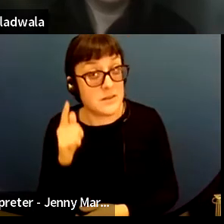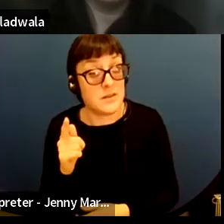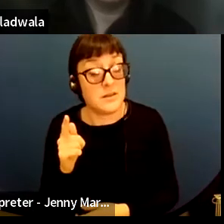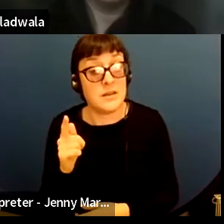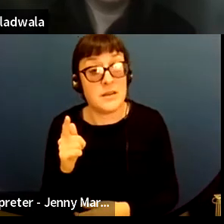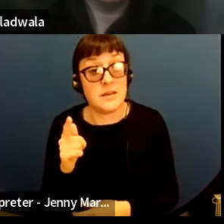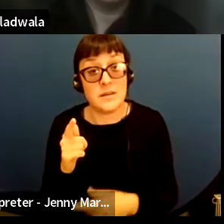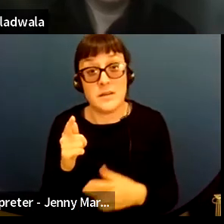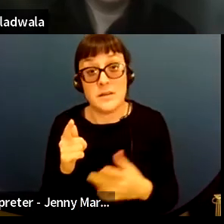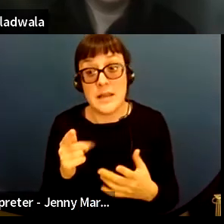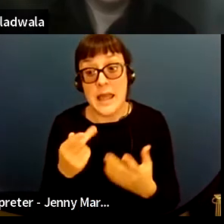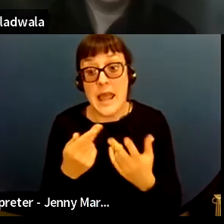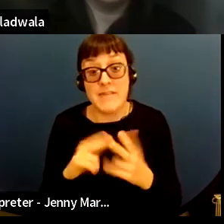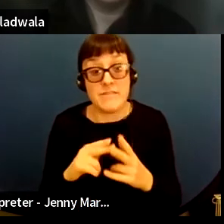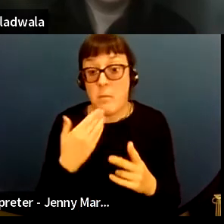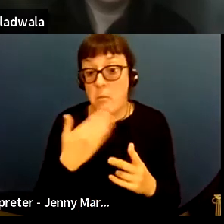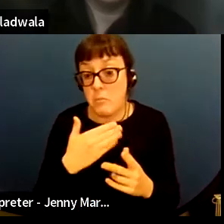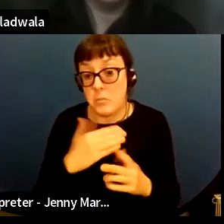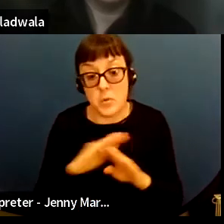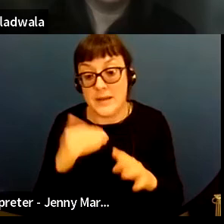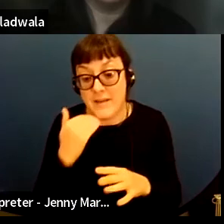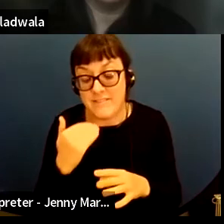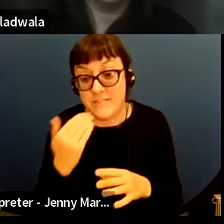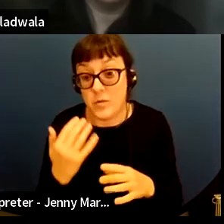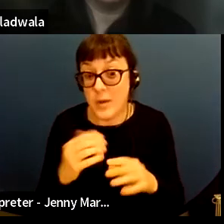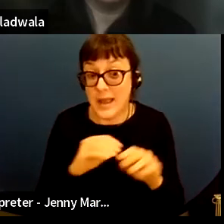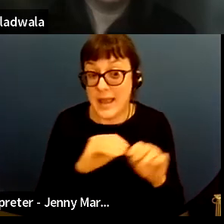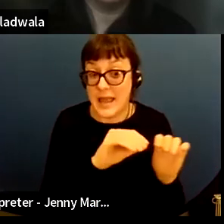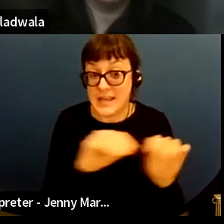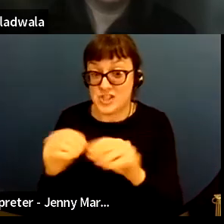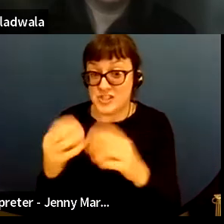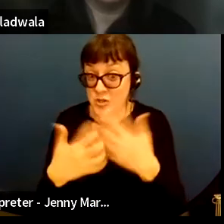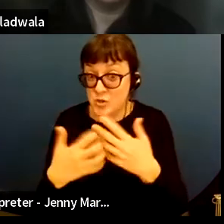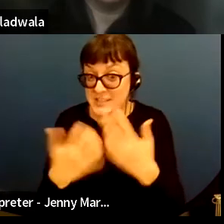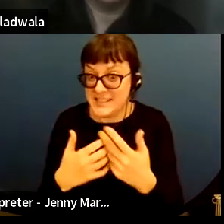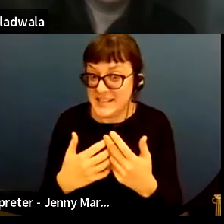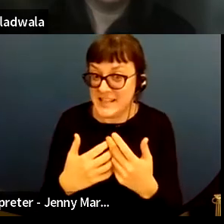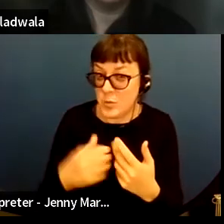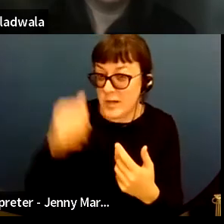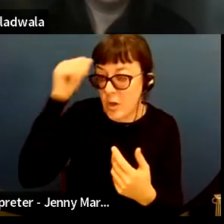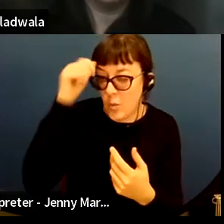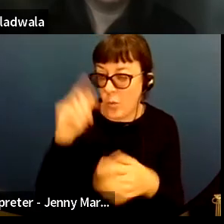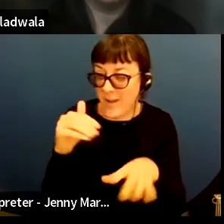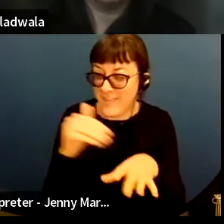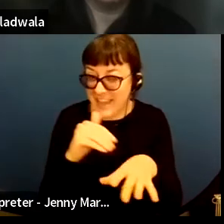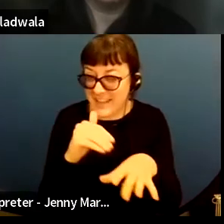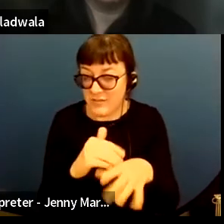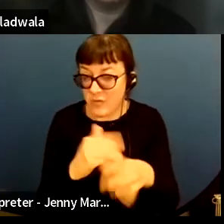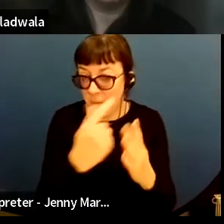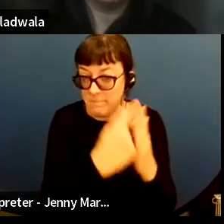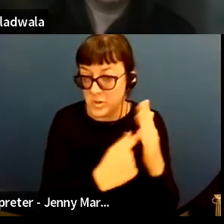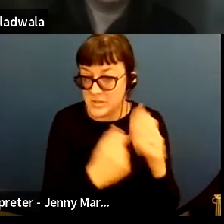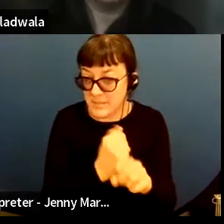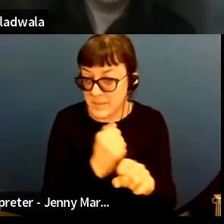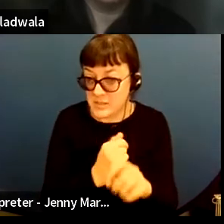a lack of educational technology is really known. Like, do our policymakers and decision makers really understand the